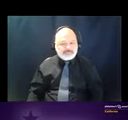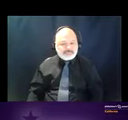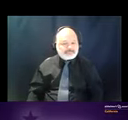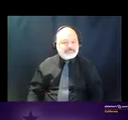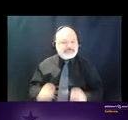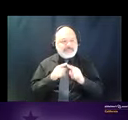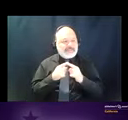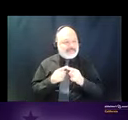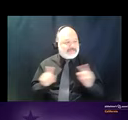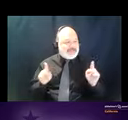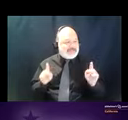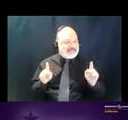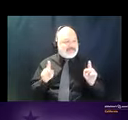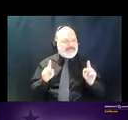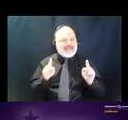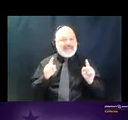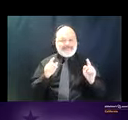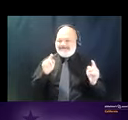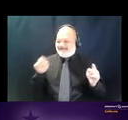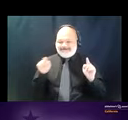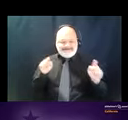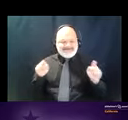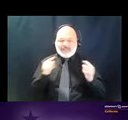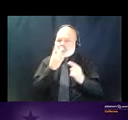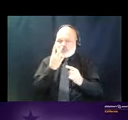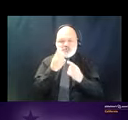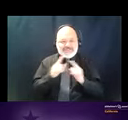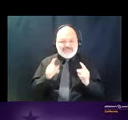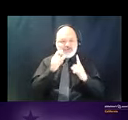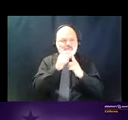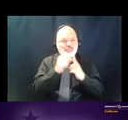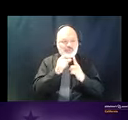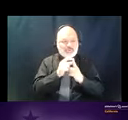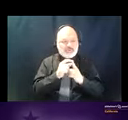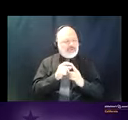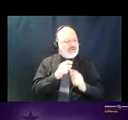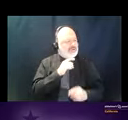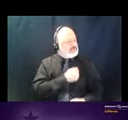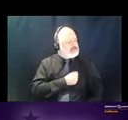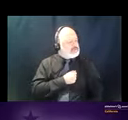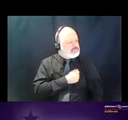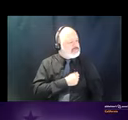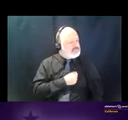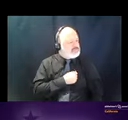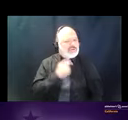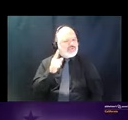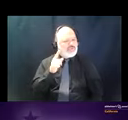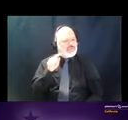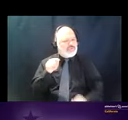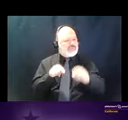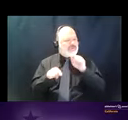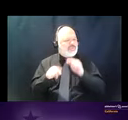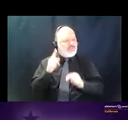Disparity and healthcare disparities are two different words here. Oh, I'm sorry. Can you go back up a